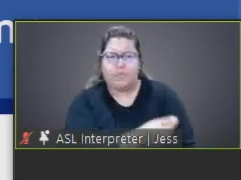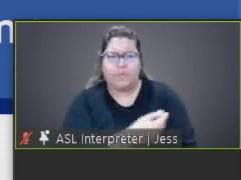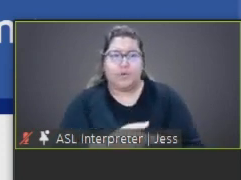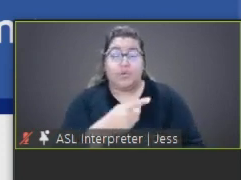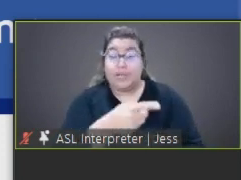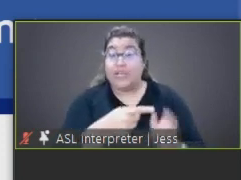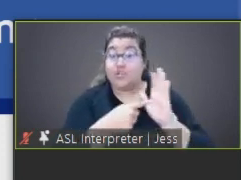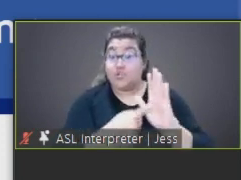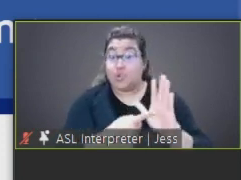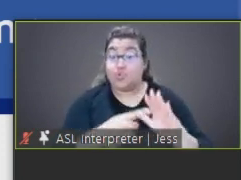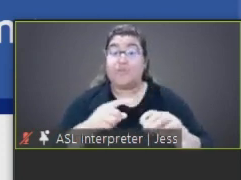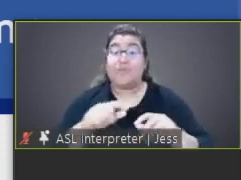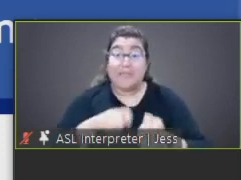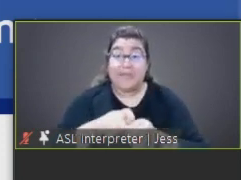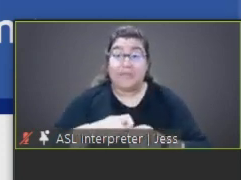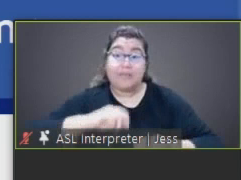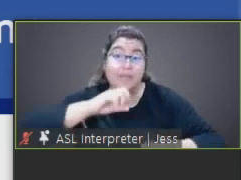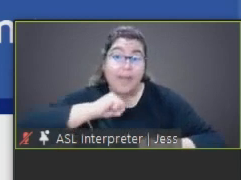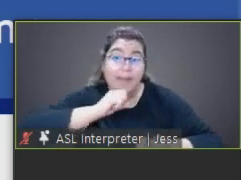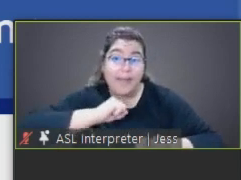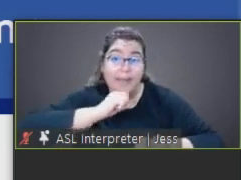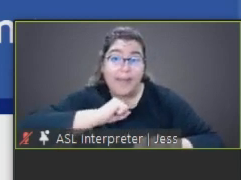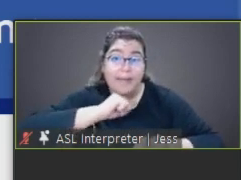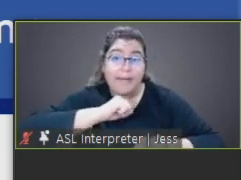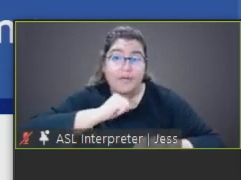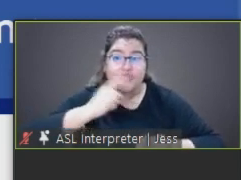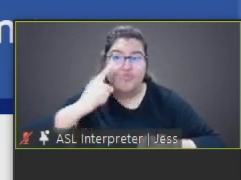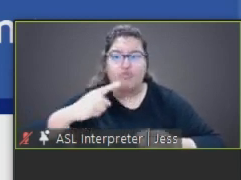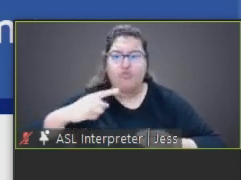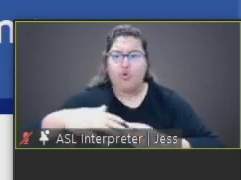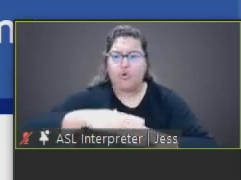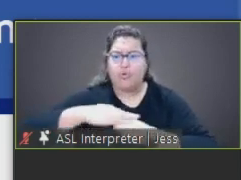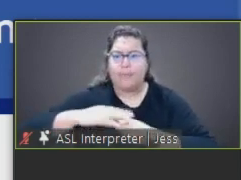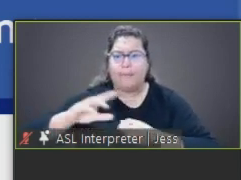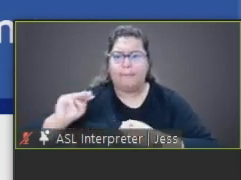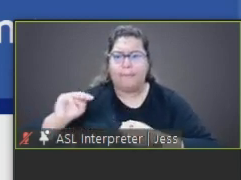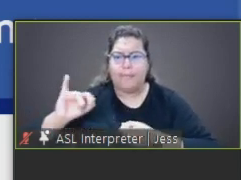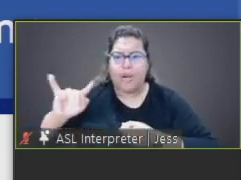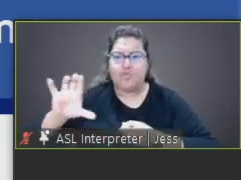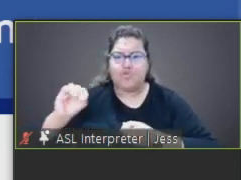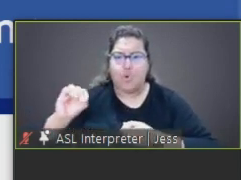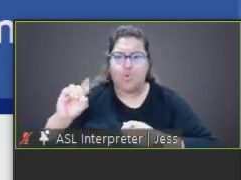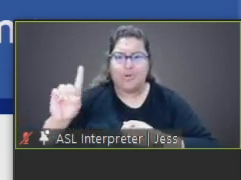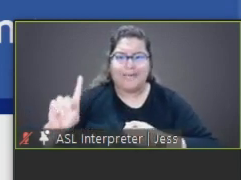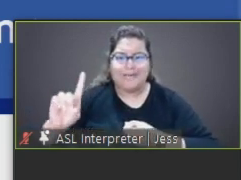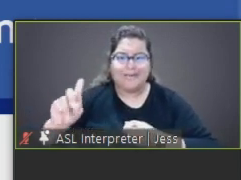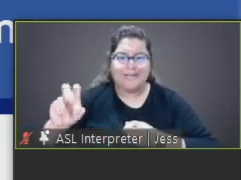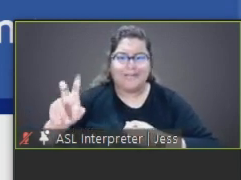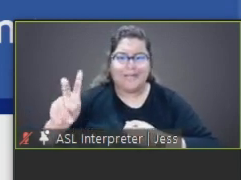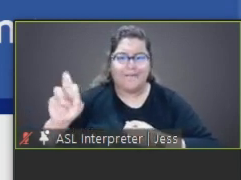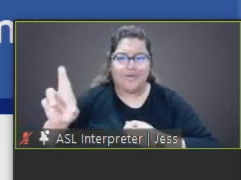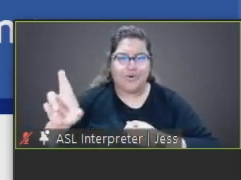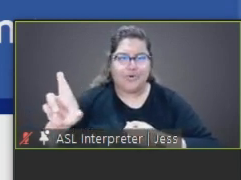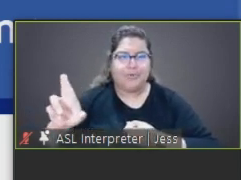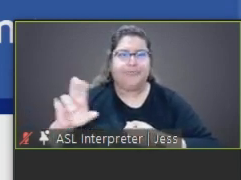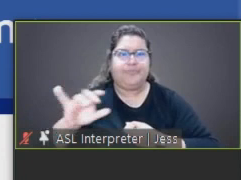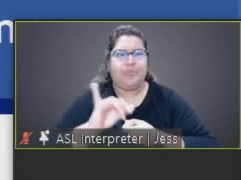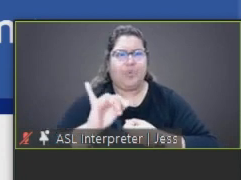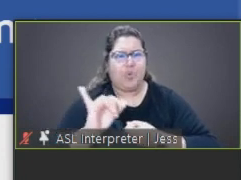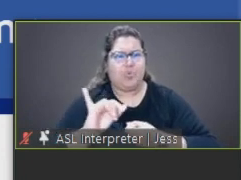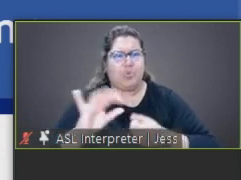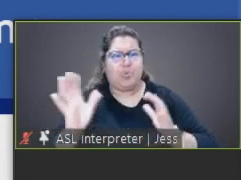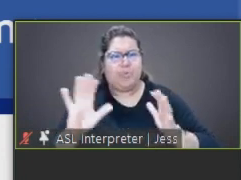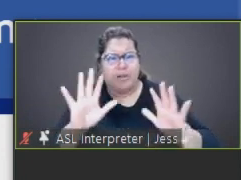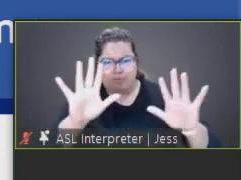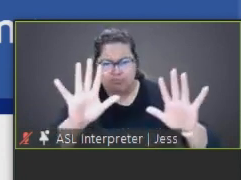age-specific numbers of hospitalizations that have occurred in the Denver metro area and the overall hospitalization rate, allowing us to see which